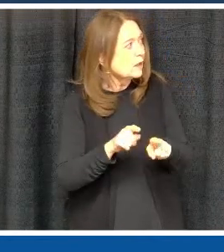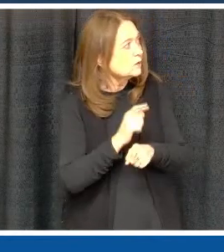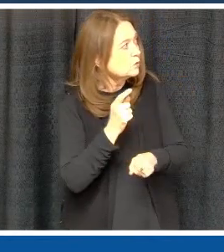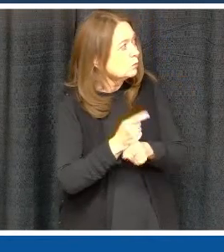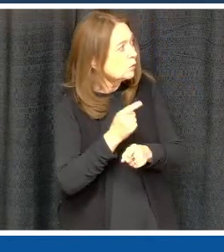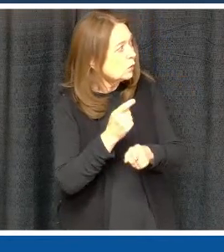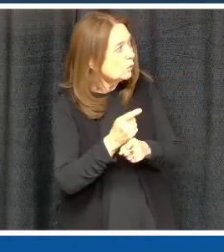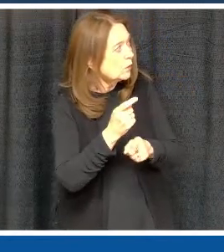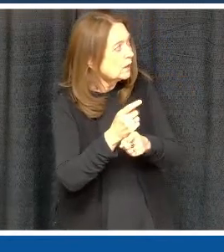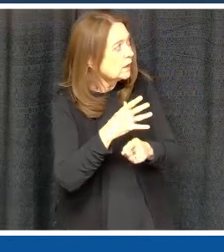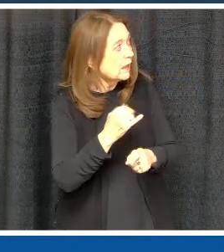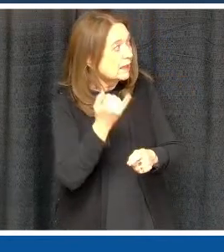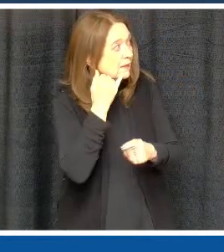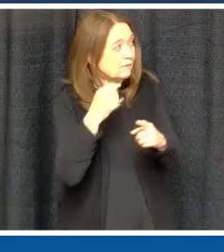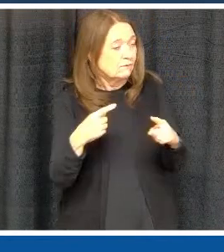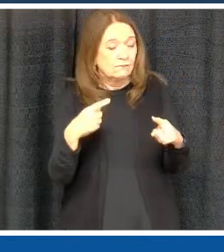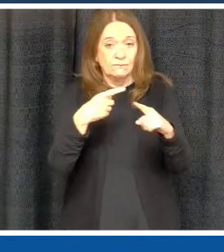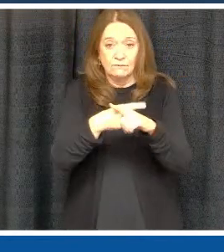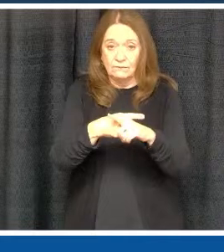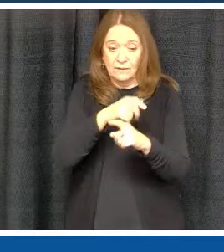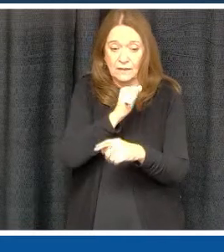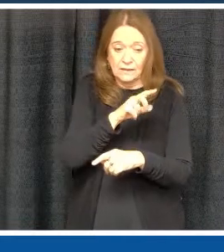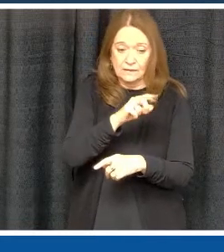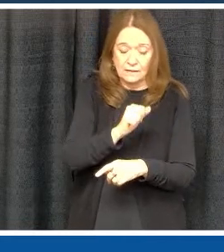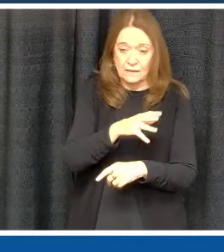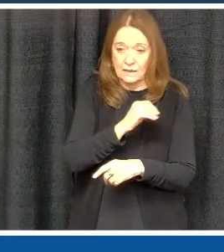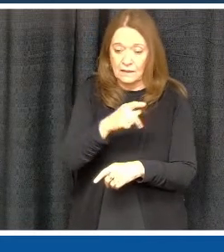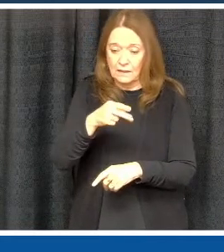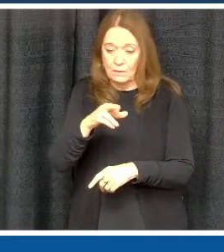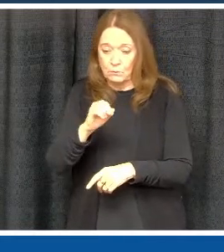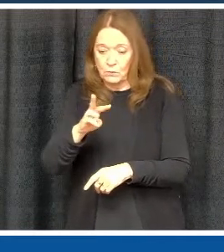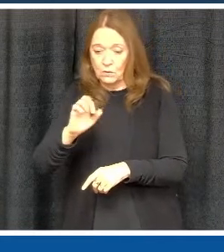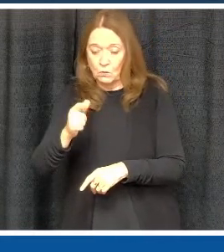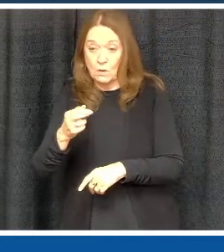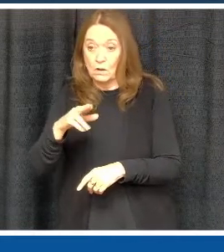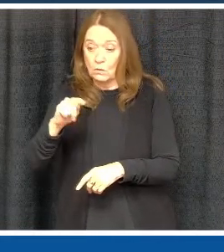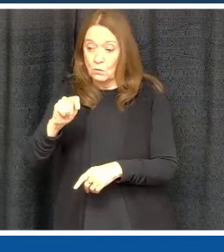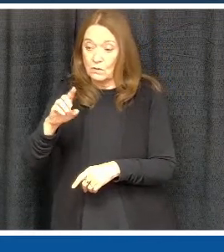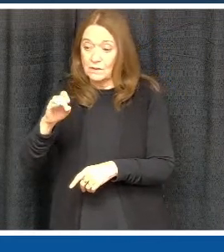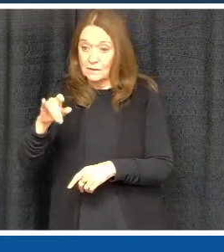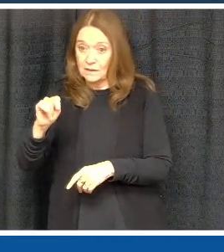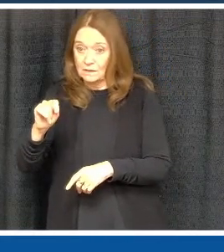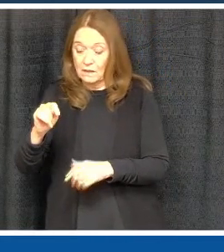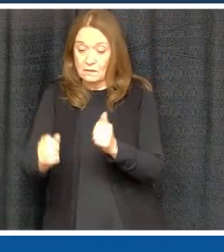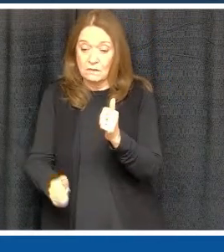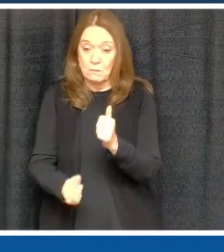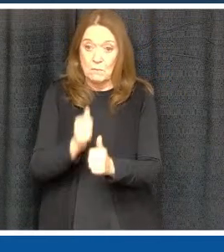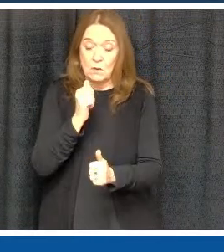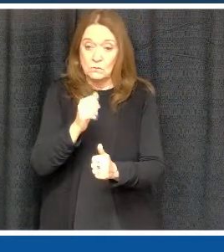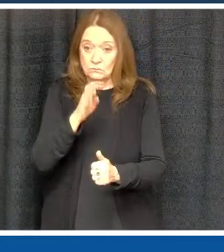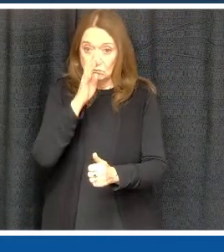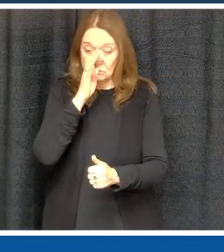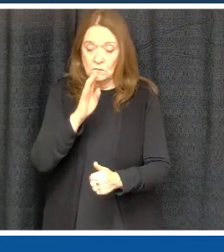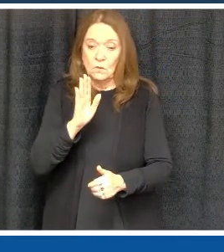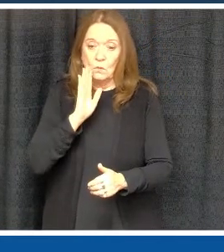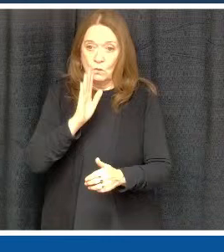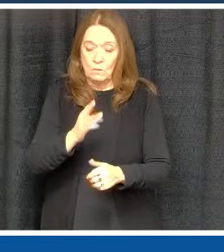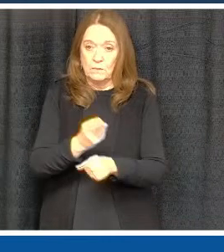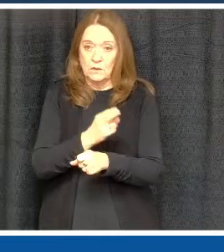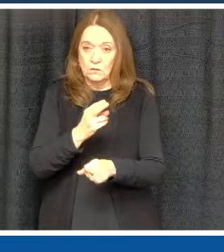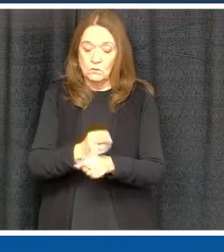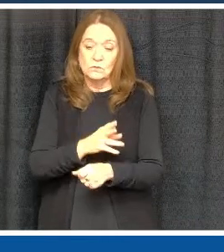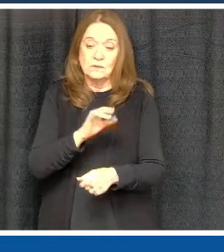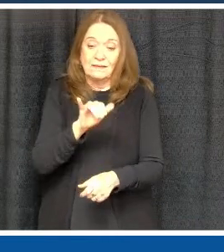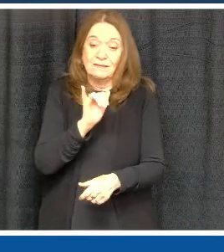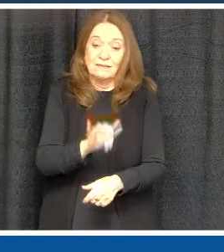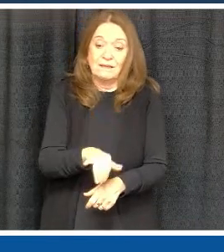of conflict between the provisions of ADA, ProWalk, or TDOT, the more stringent criteria shall apply. And